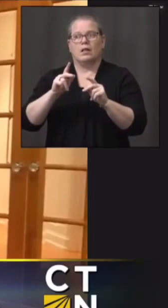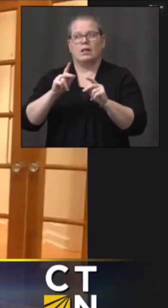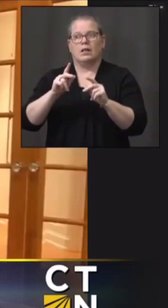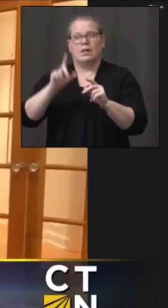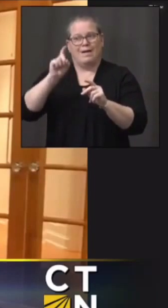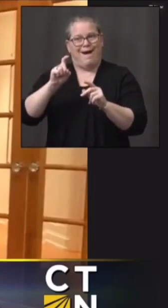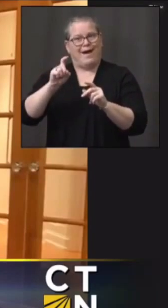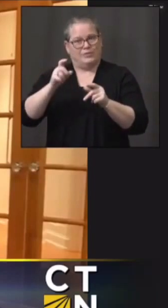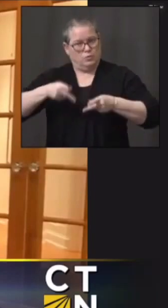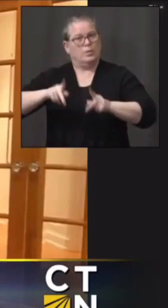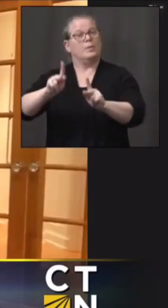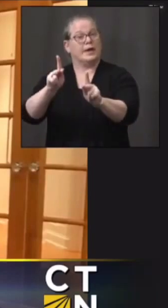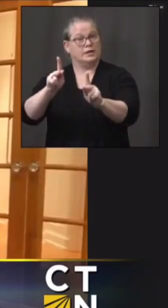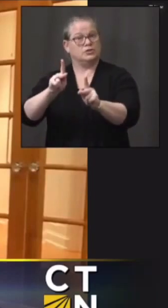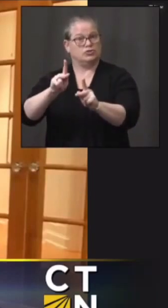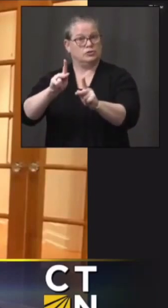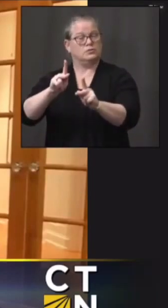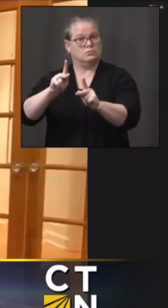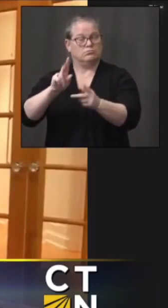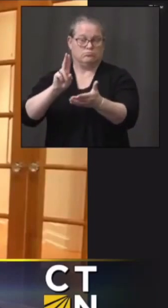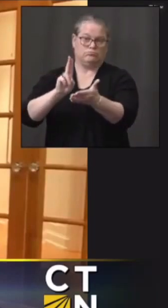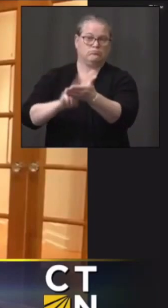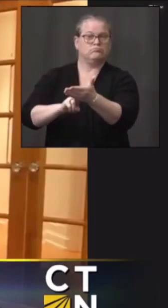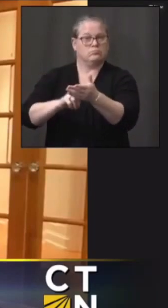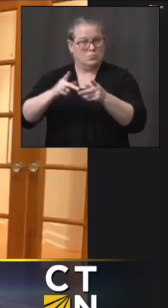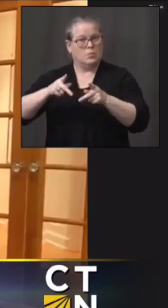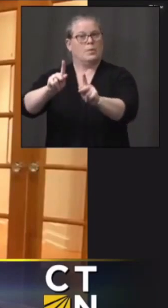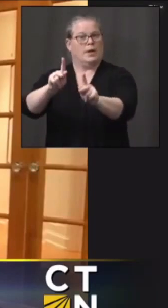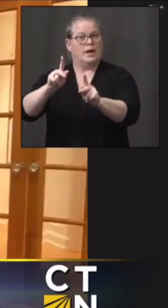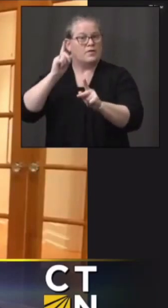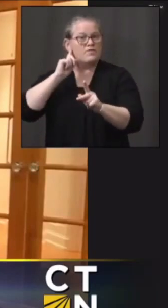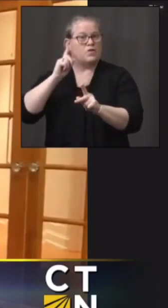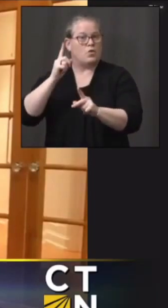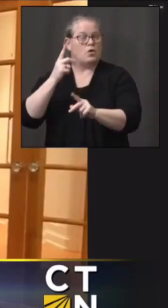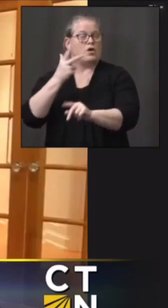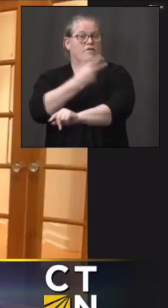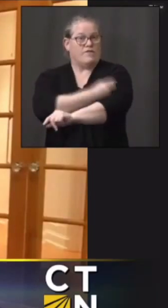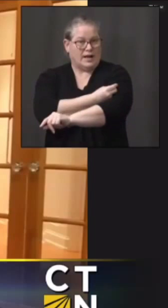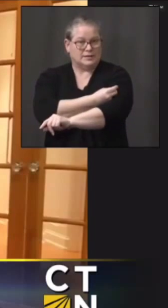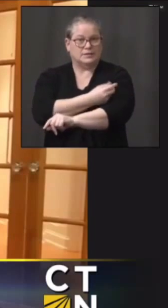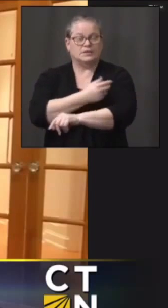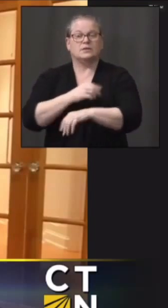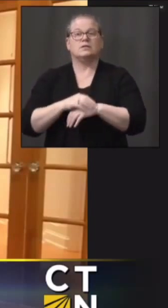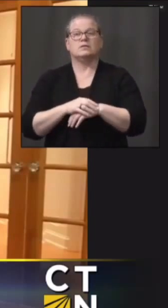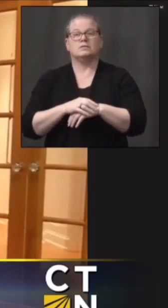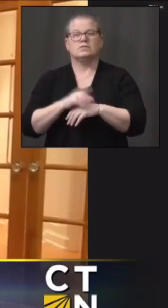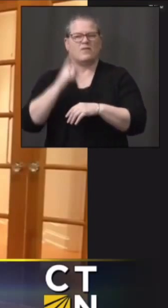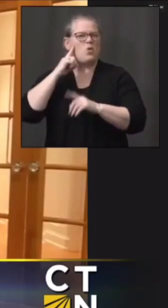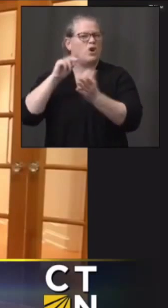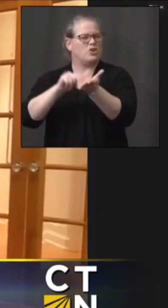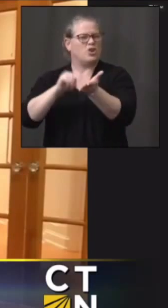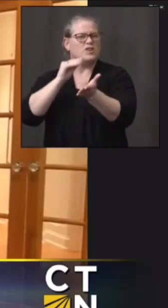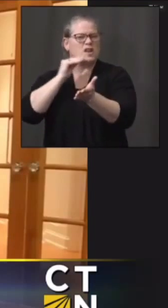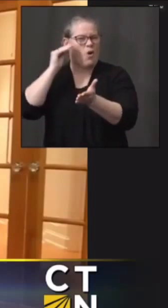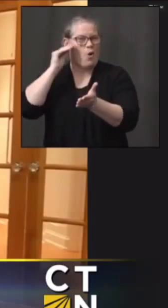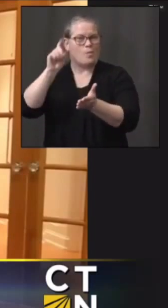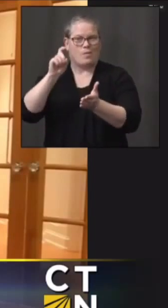consent to receive the vaccine, particularly in the case of the nursing homes. And then that will be tracked. They'll be obviously noticed when they need